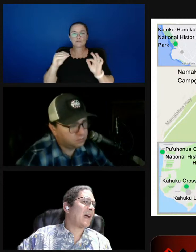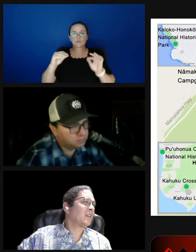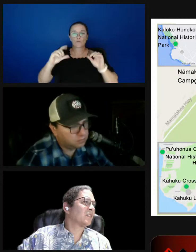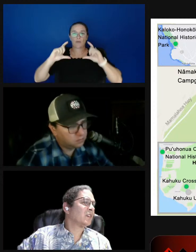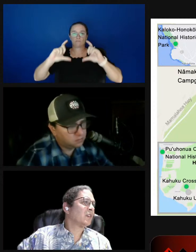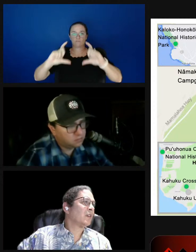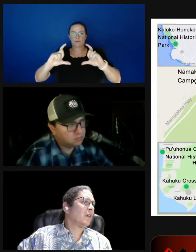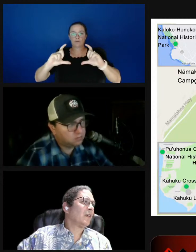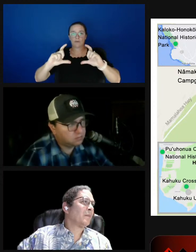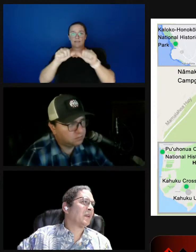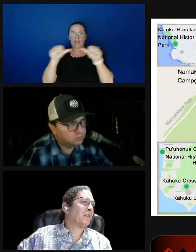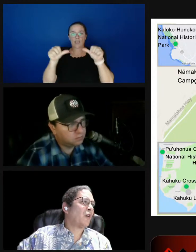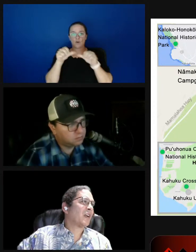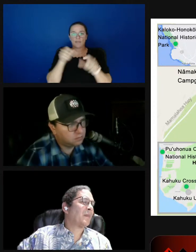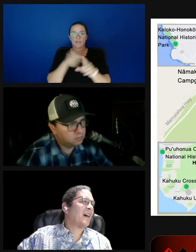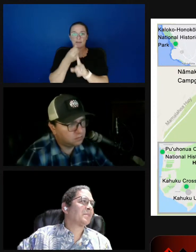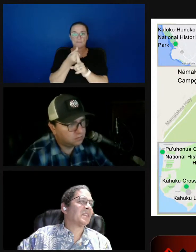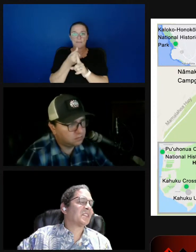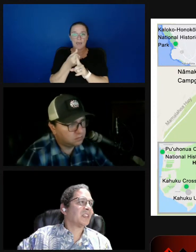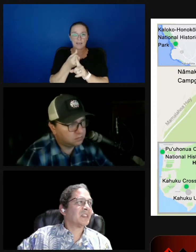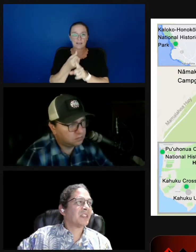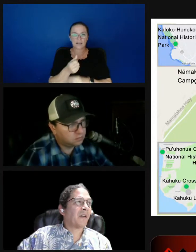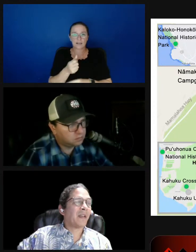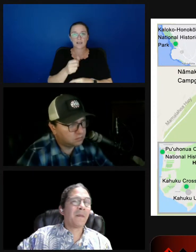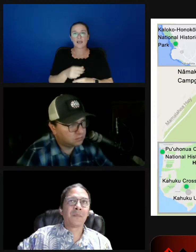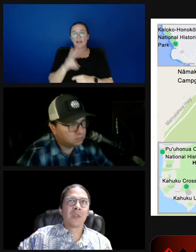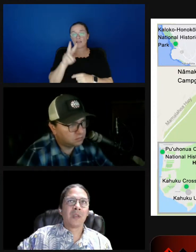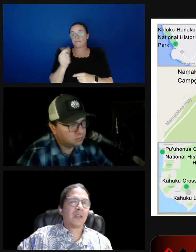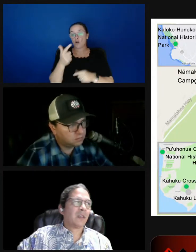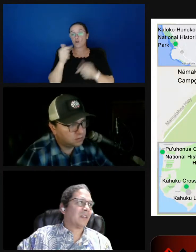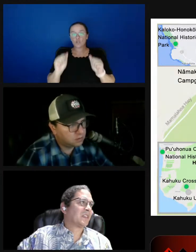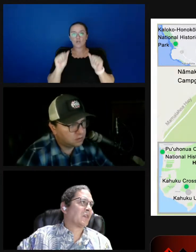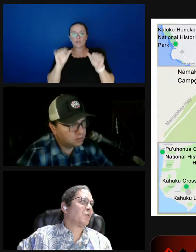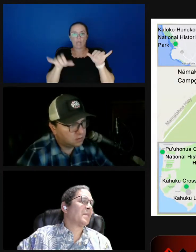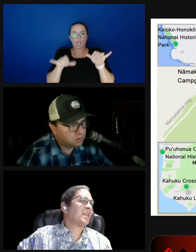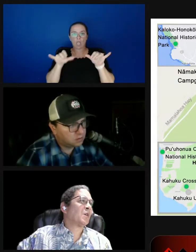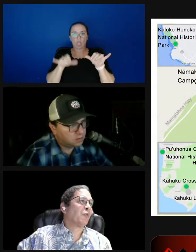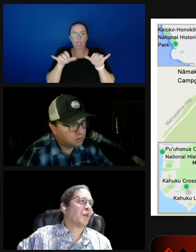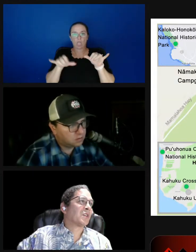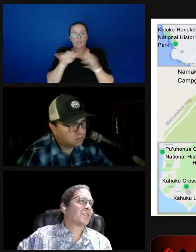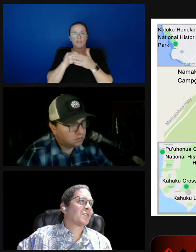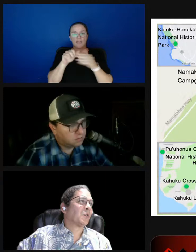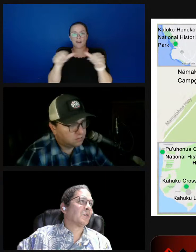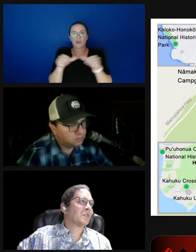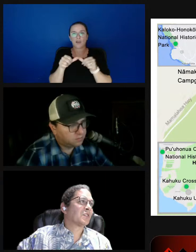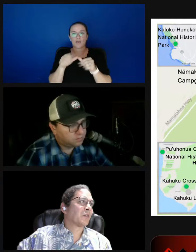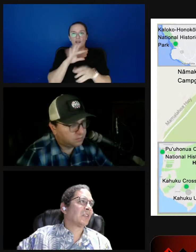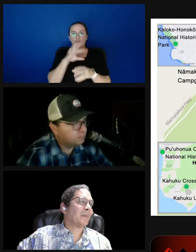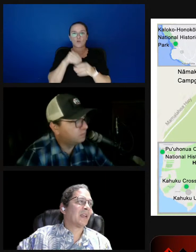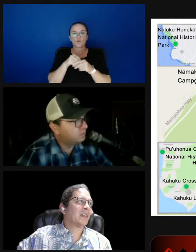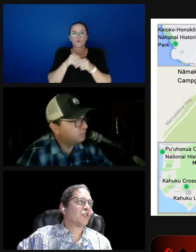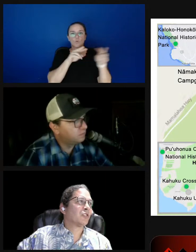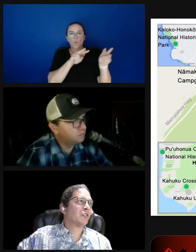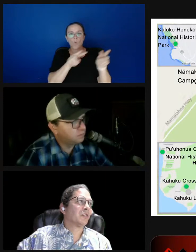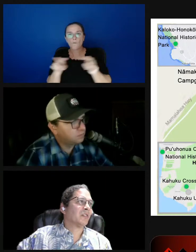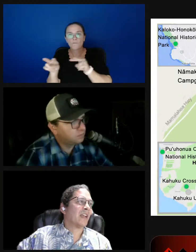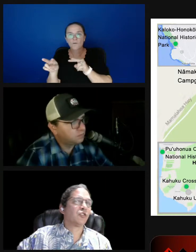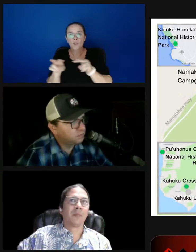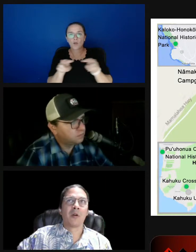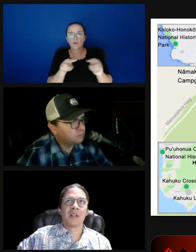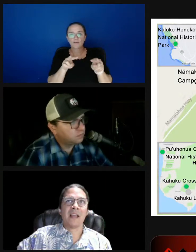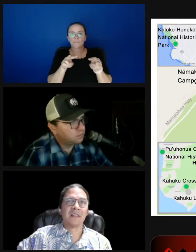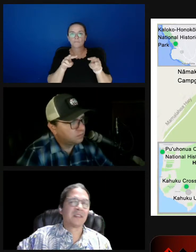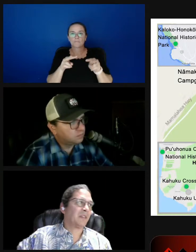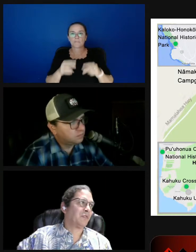of impact, meaning a VOG could possibly sit in this area. And this includes many of the overlooks. So certainly pay attention to